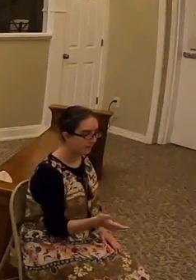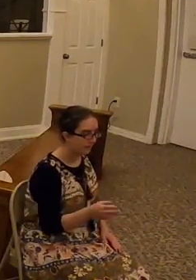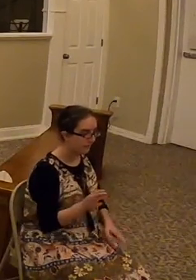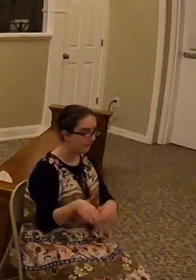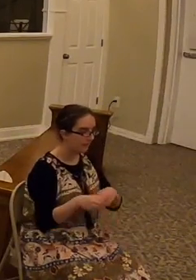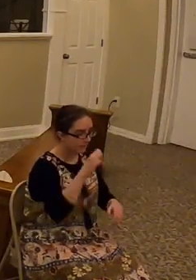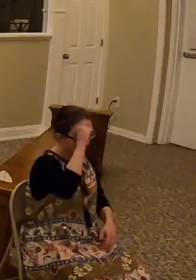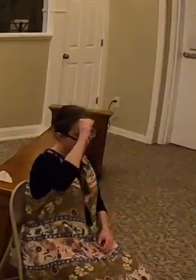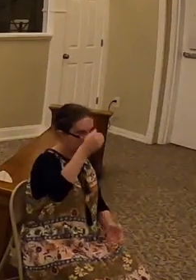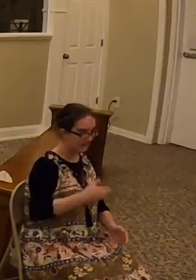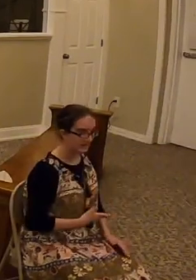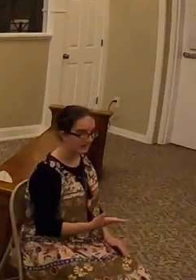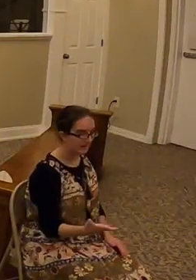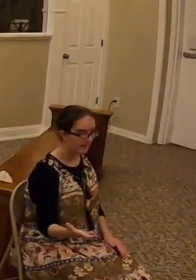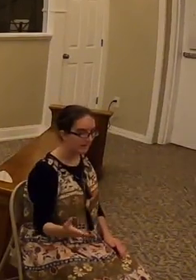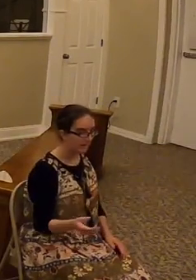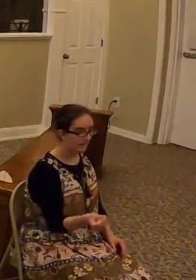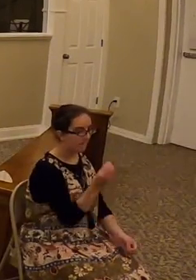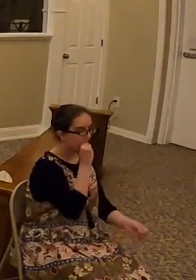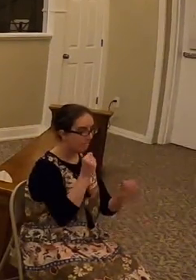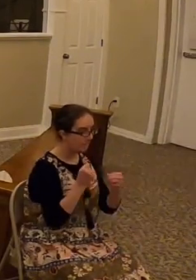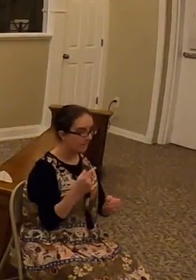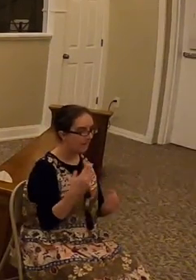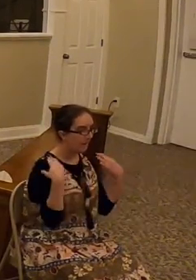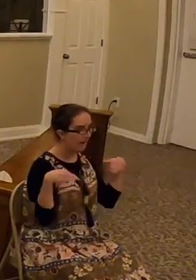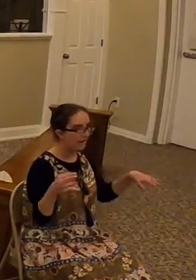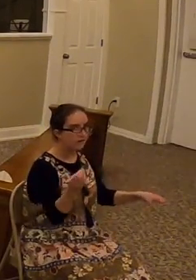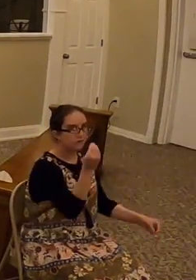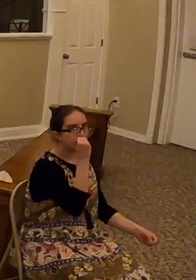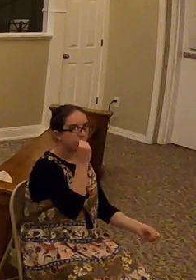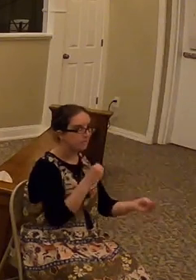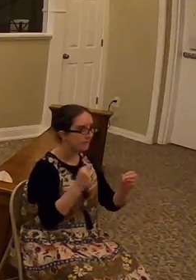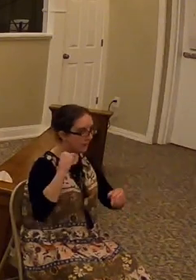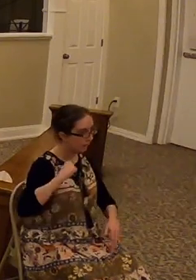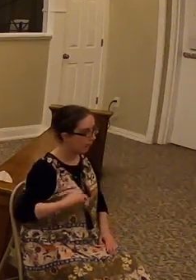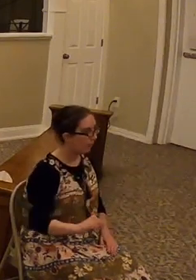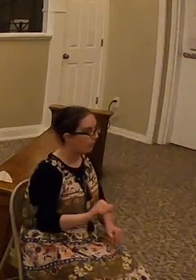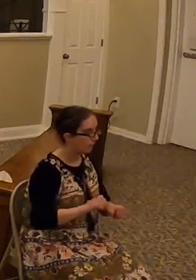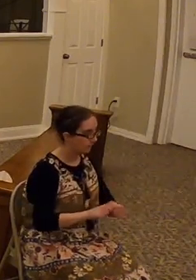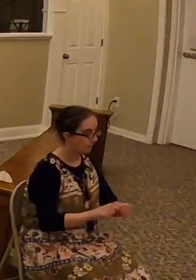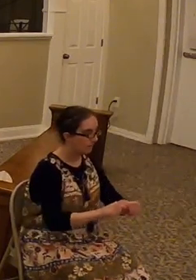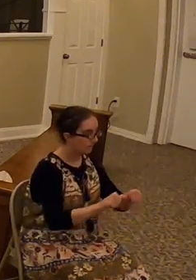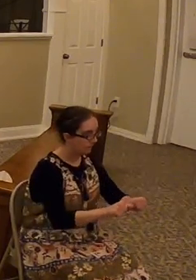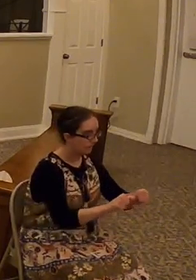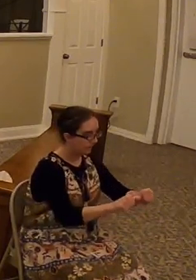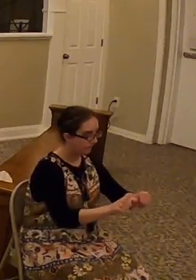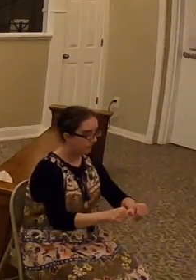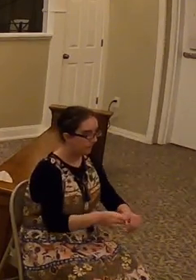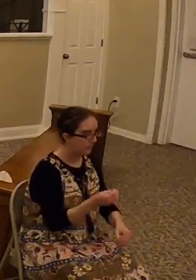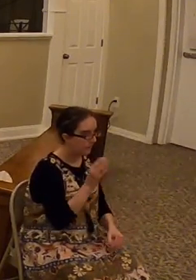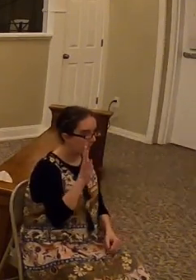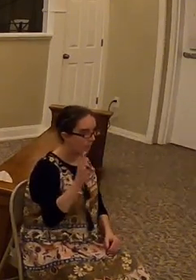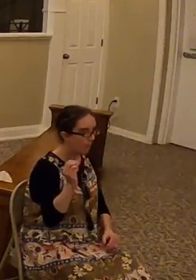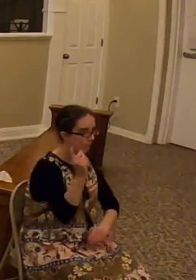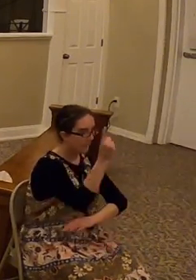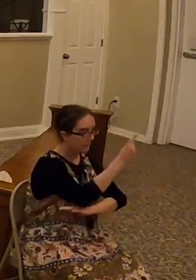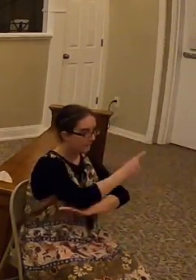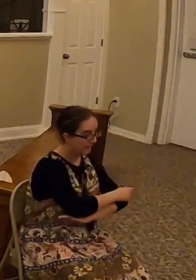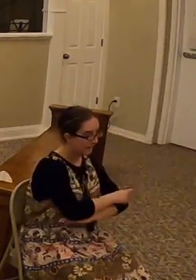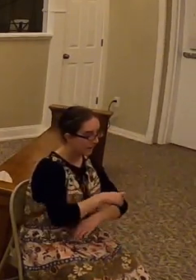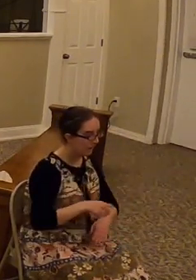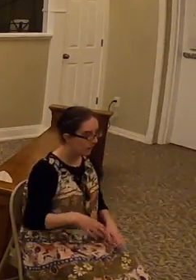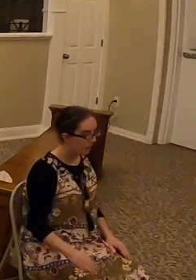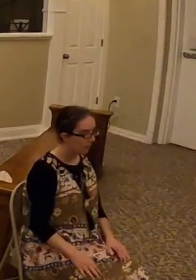does his thing, and he feeds him a little angel food, and he said, "Go on." He goes on the strength of that food for 40